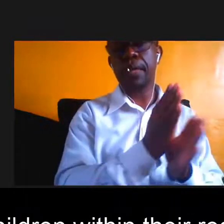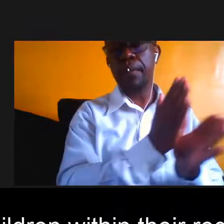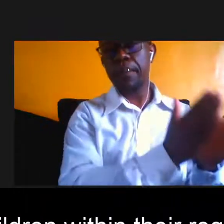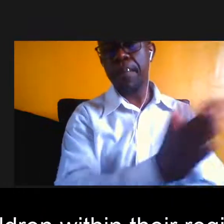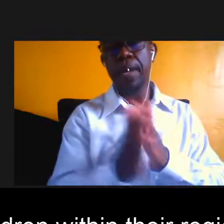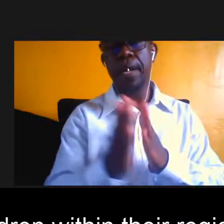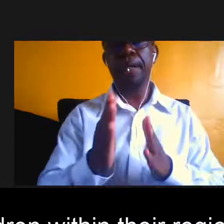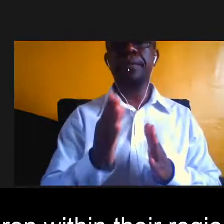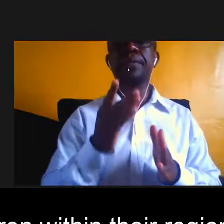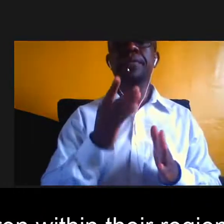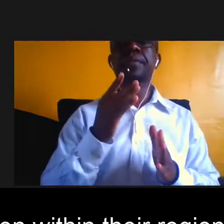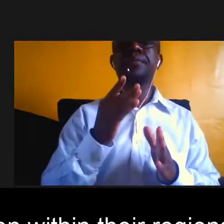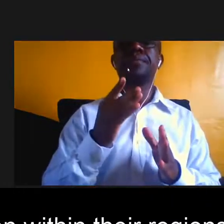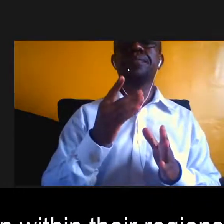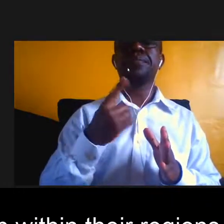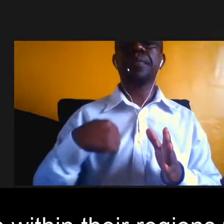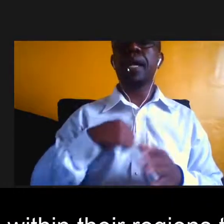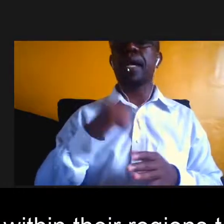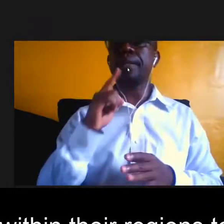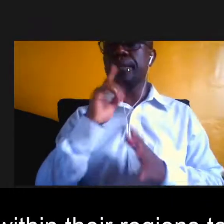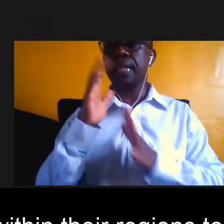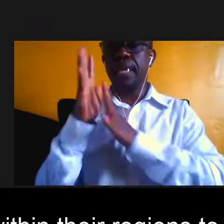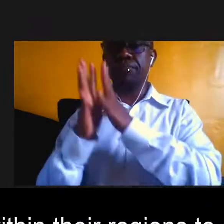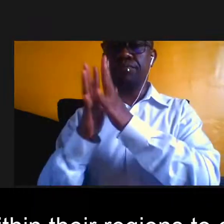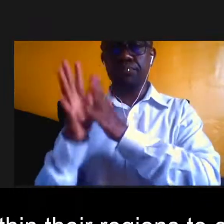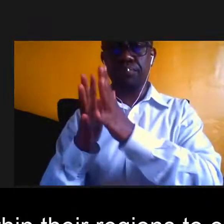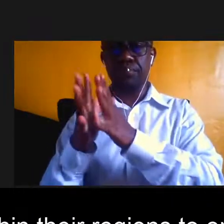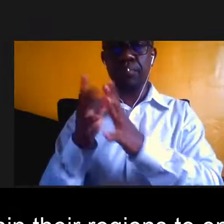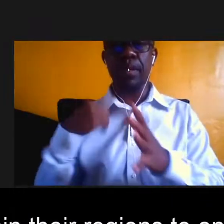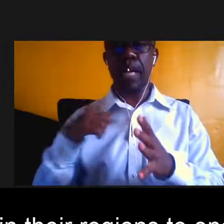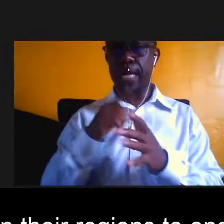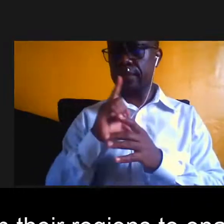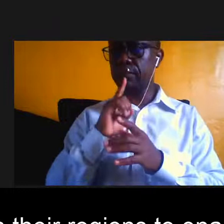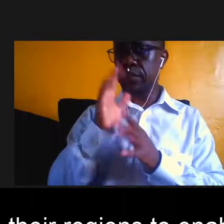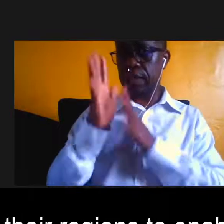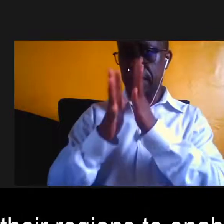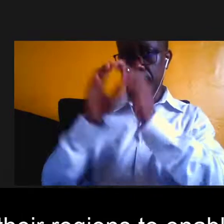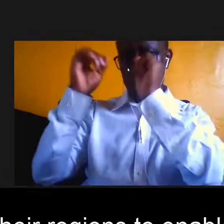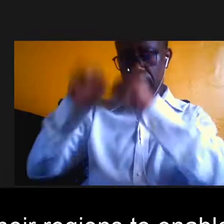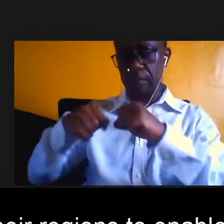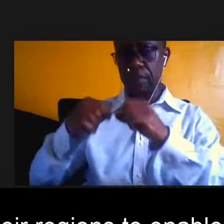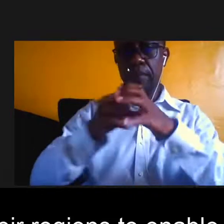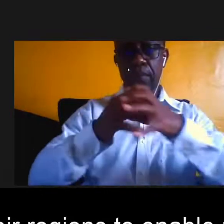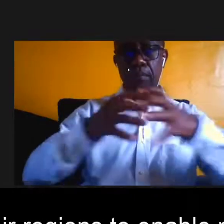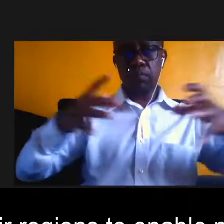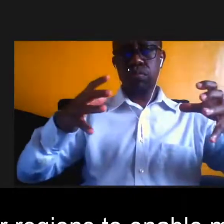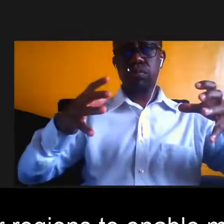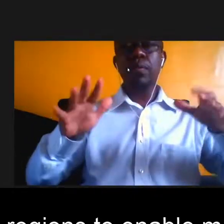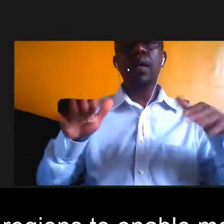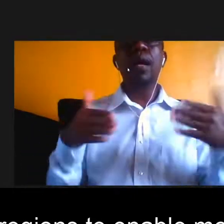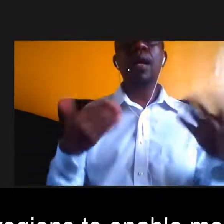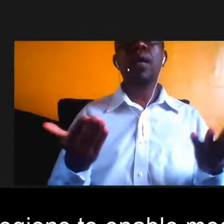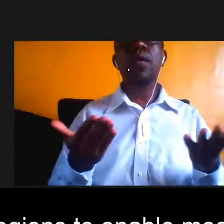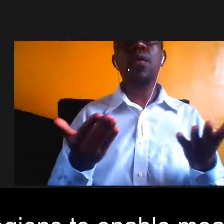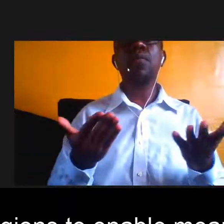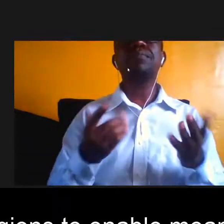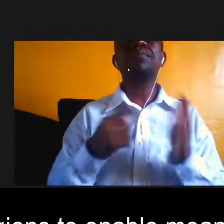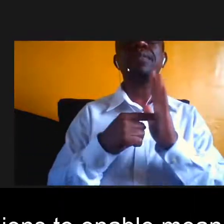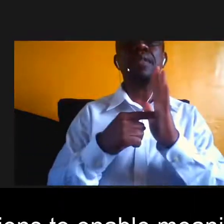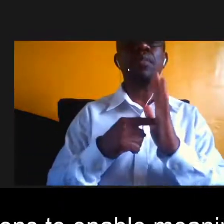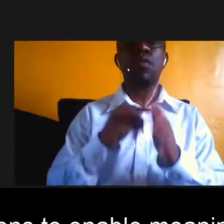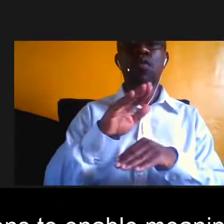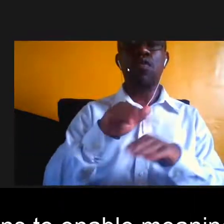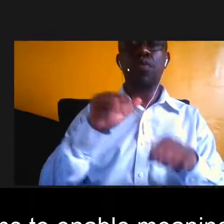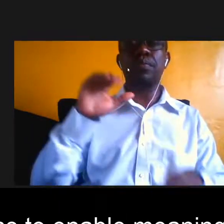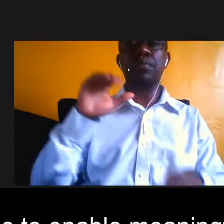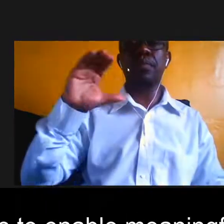saying? And Felicitas already mentioned something in this connection. She said, how do we get the CSO Forum from just the level of